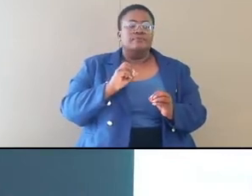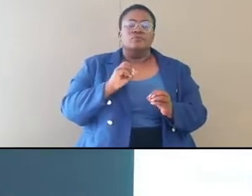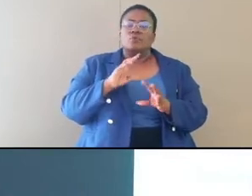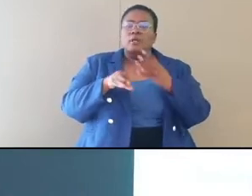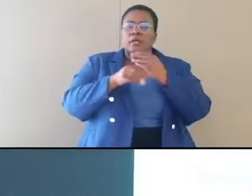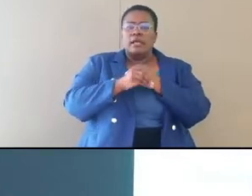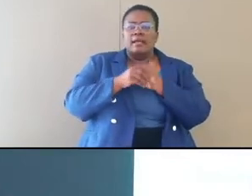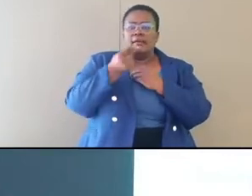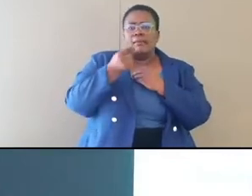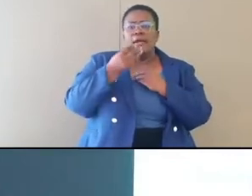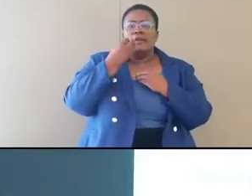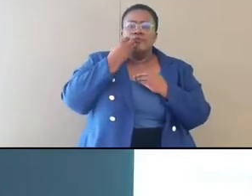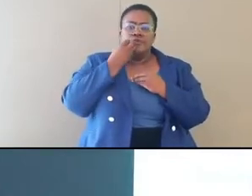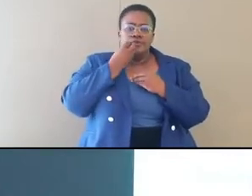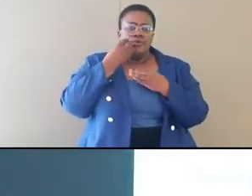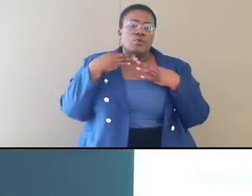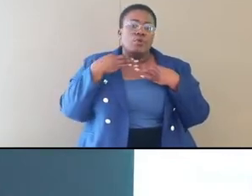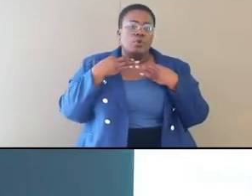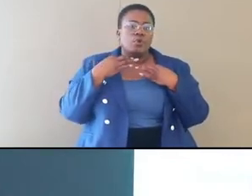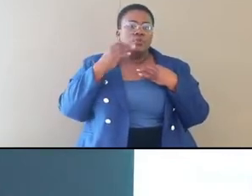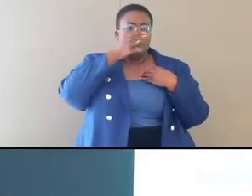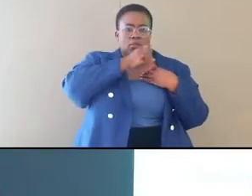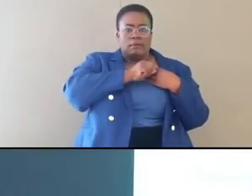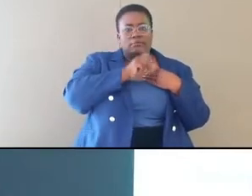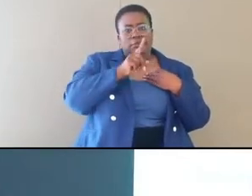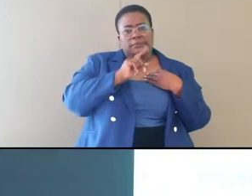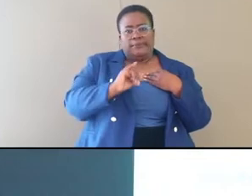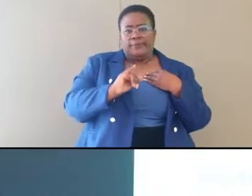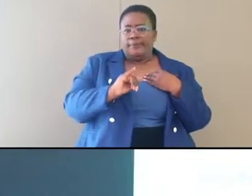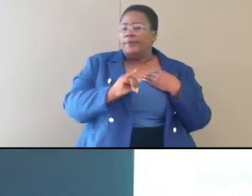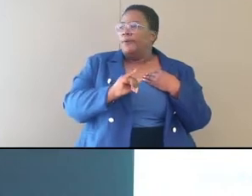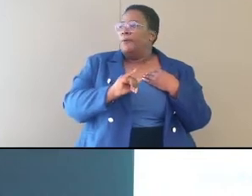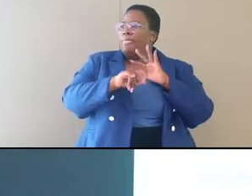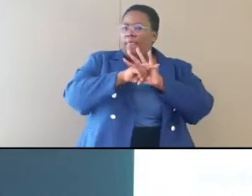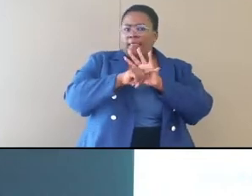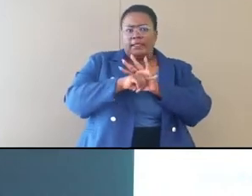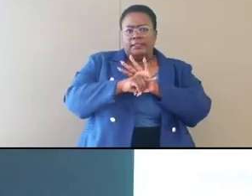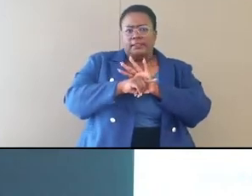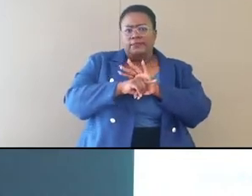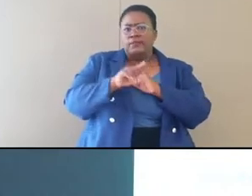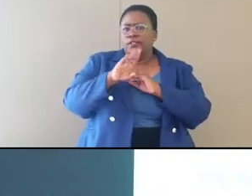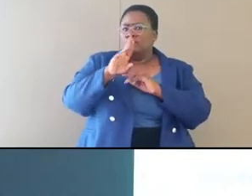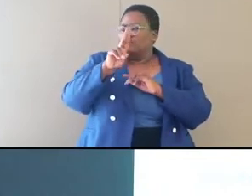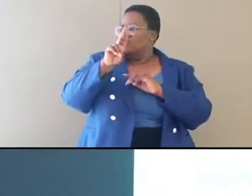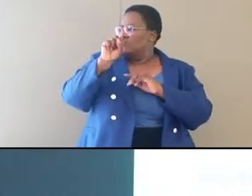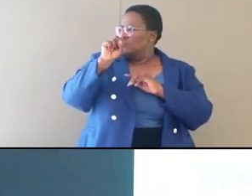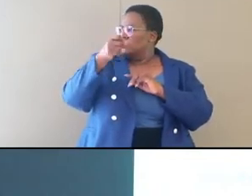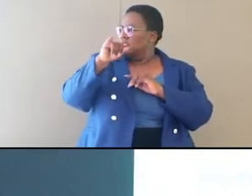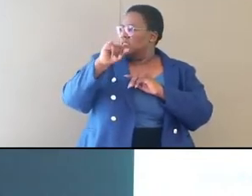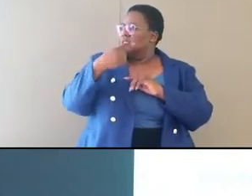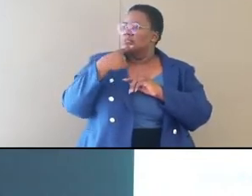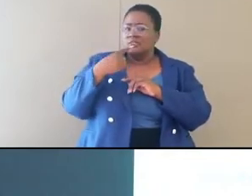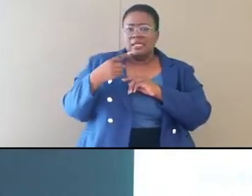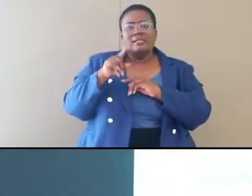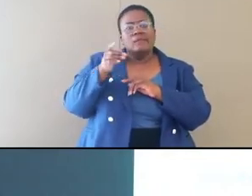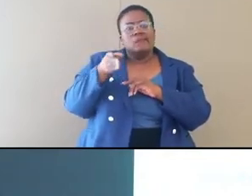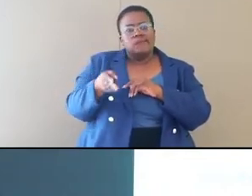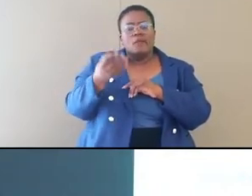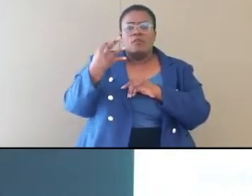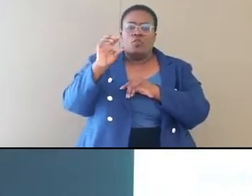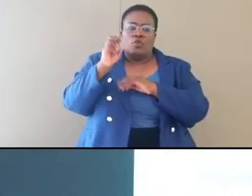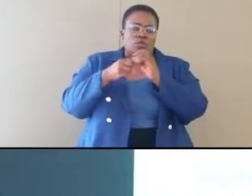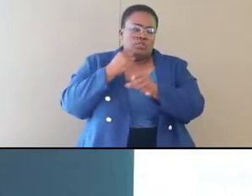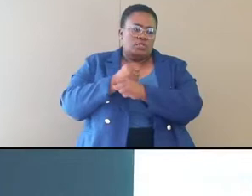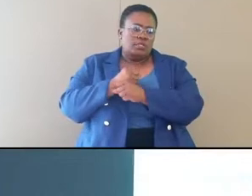for food or clothes, that assumption is a faulty assumption. And as Boussia said, it's been there for 30 years, and actually it's got worse.